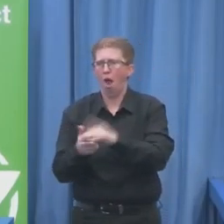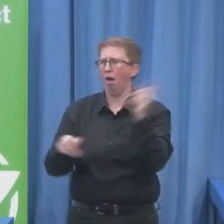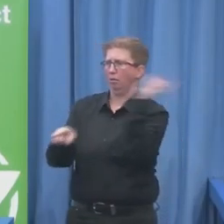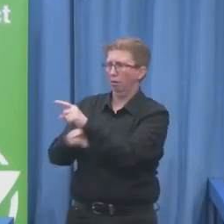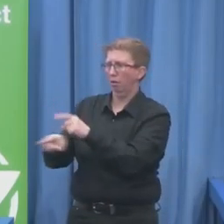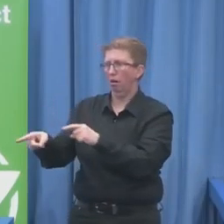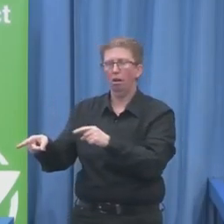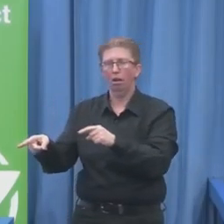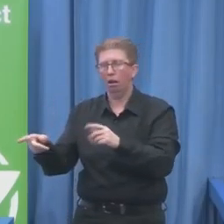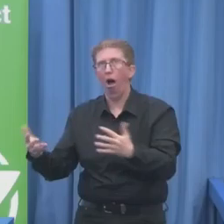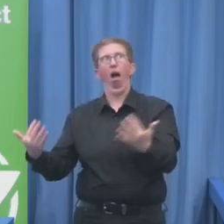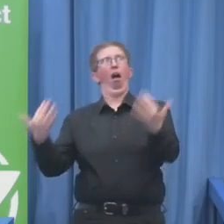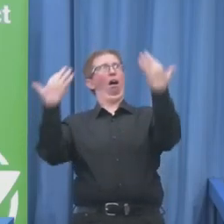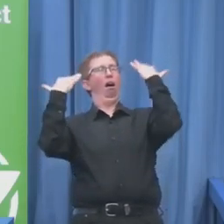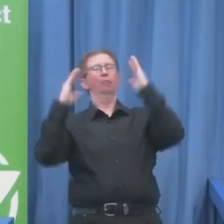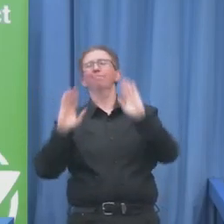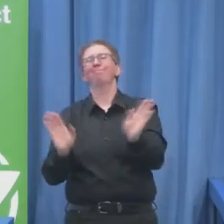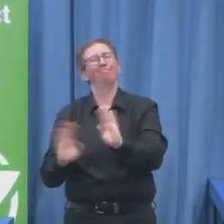Yes. Okay.